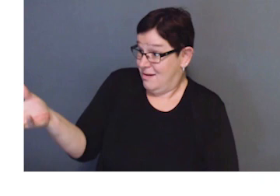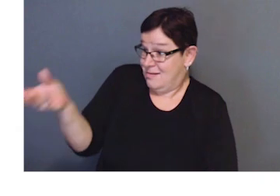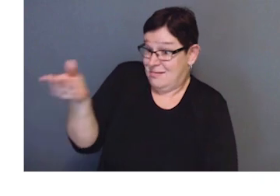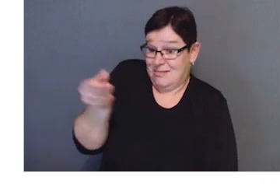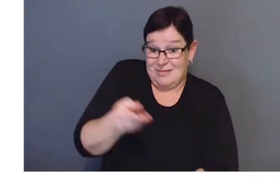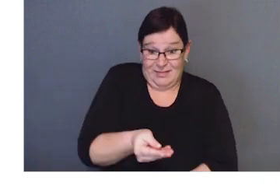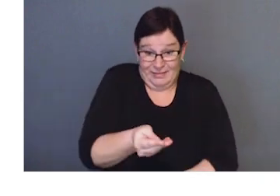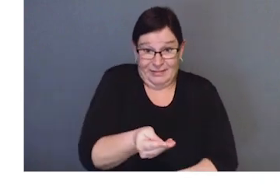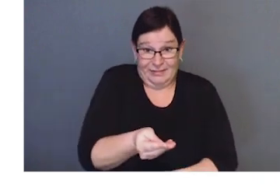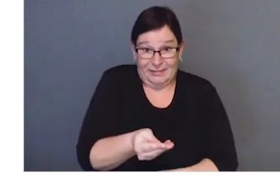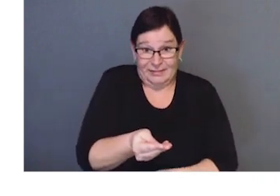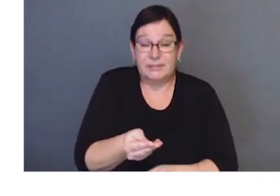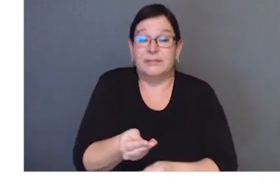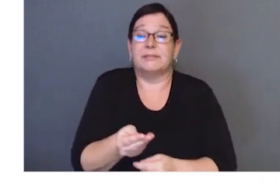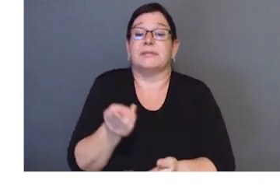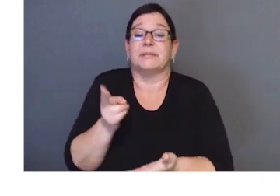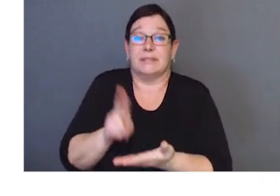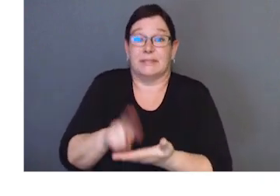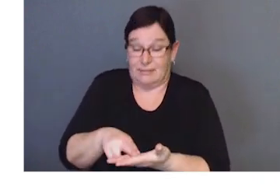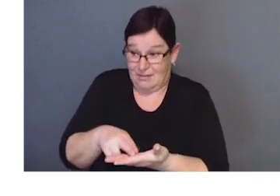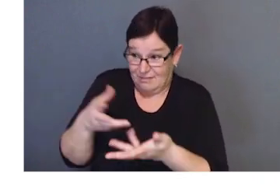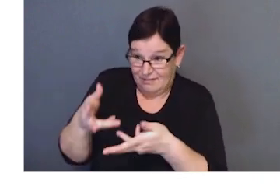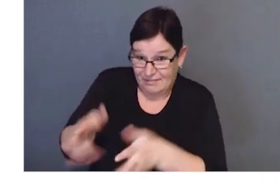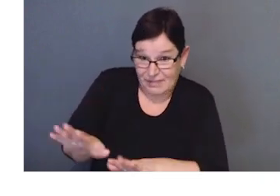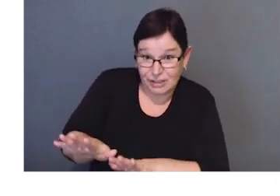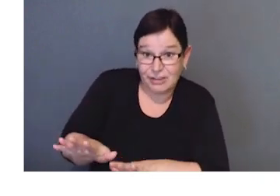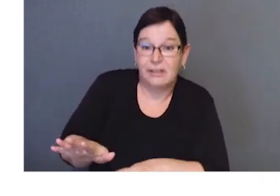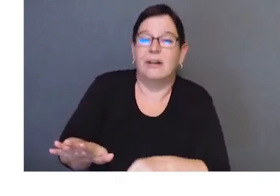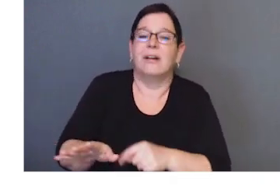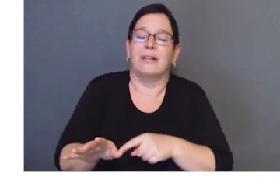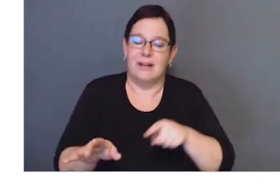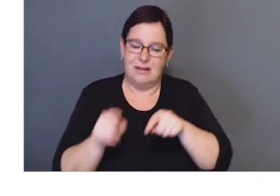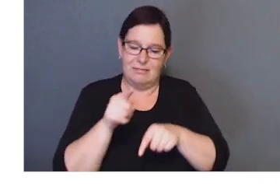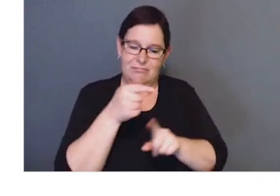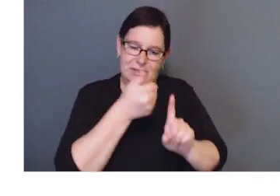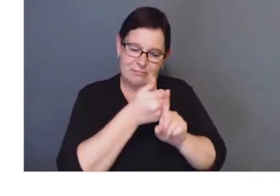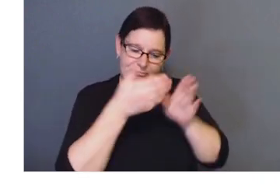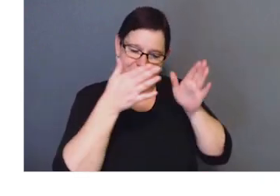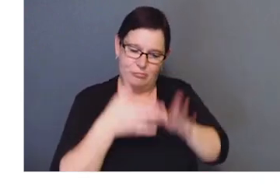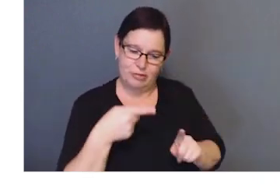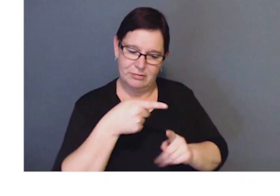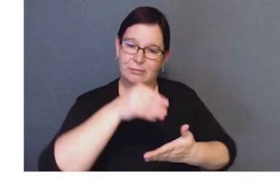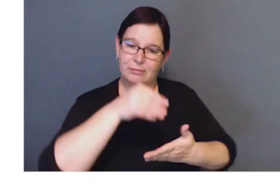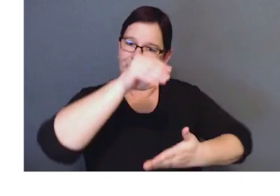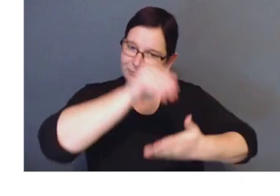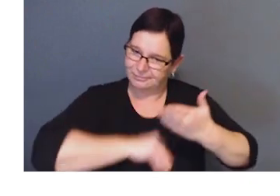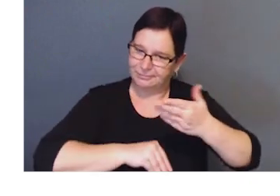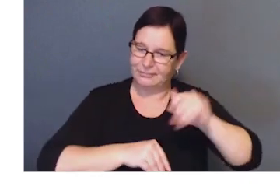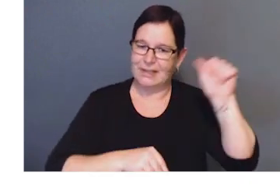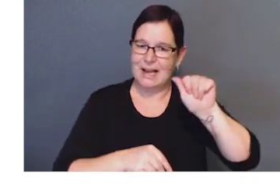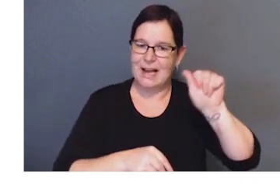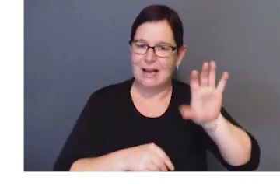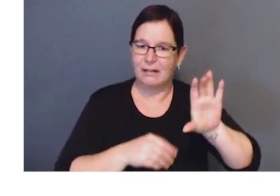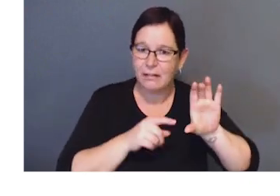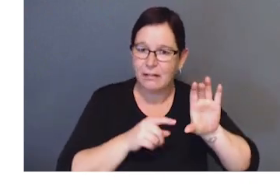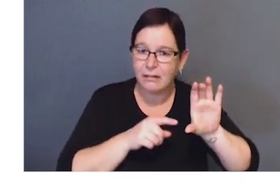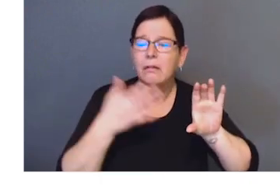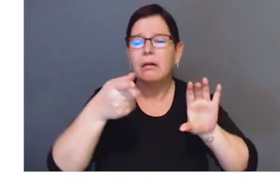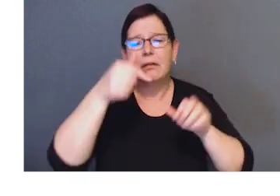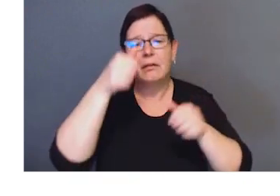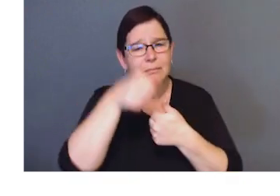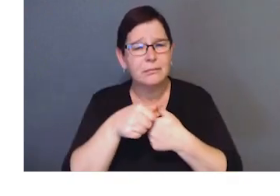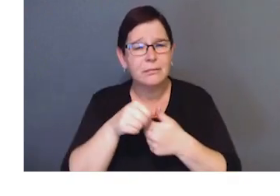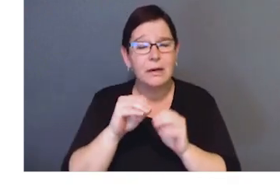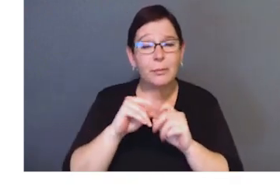you. If you want us to adjust your previously filed tax returns, make sure to indicate it in